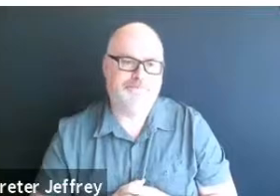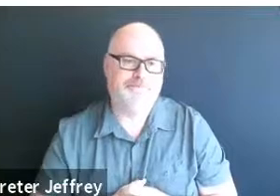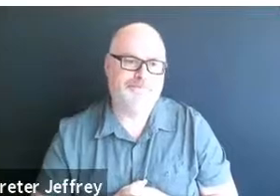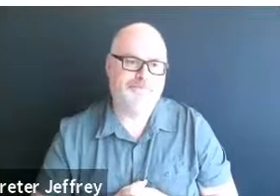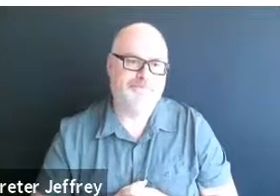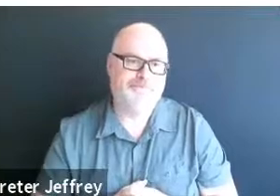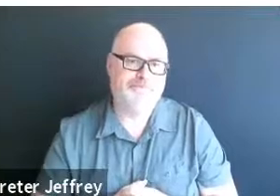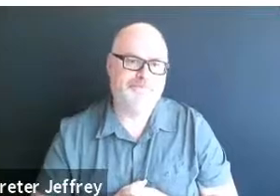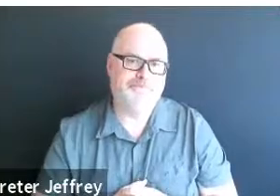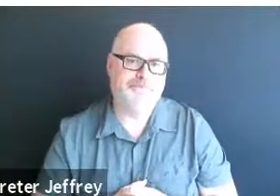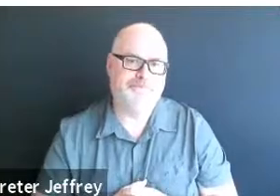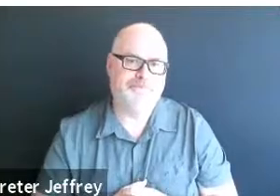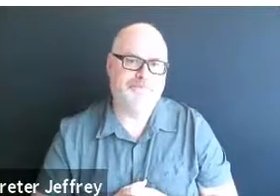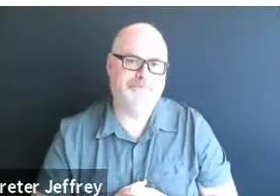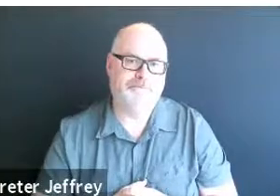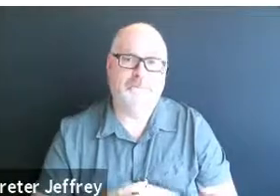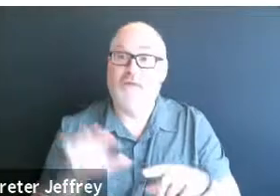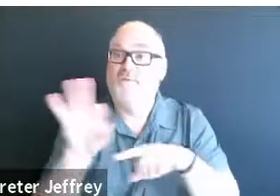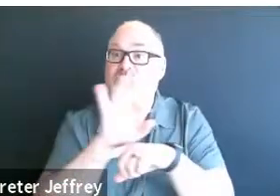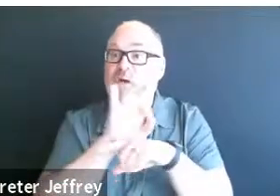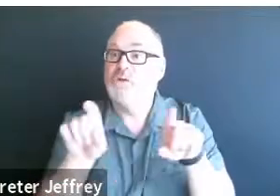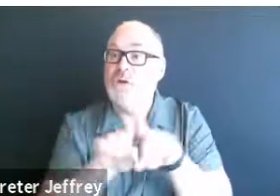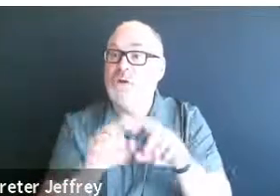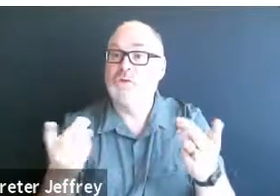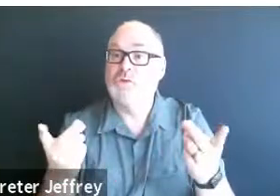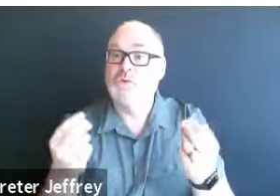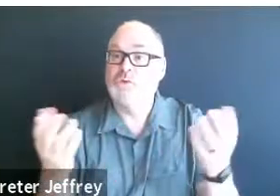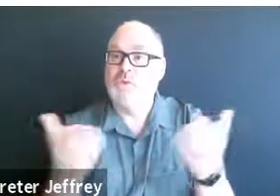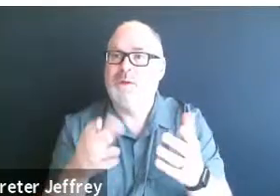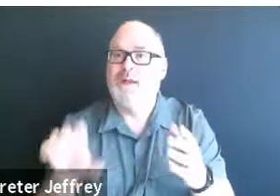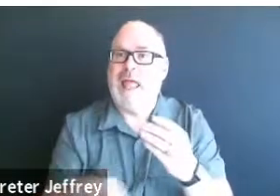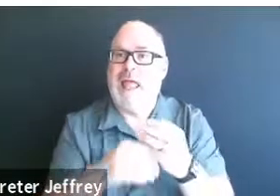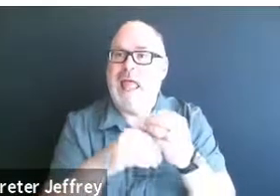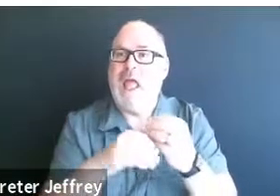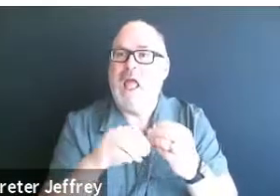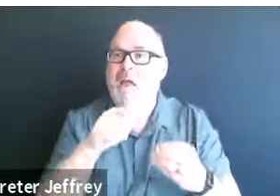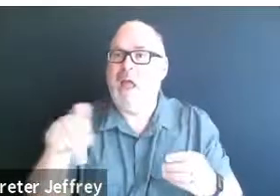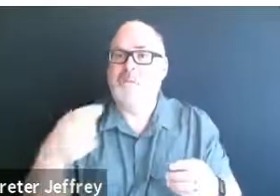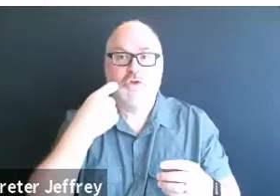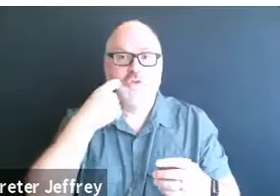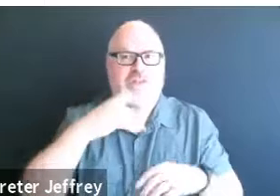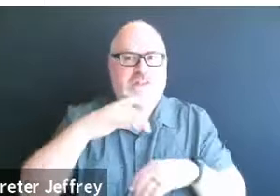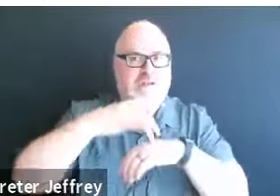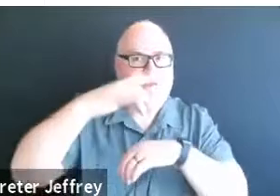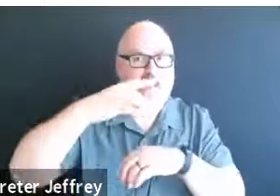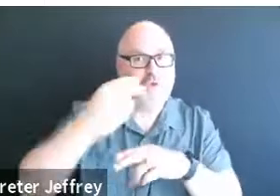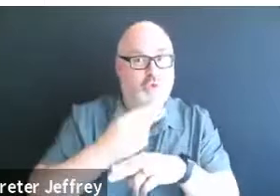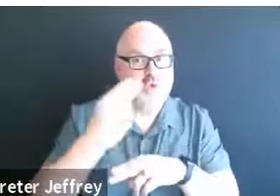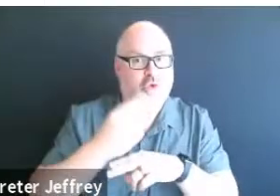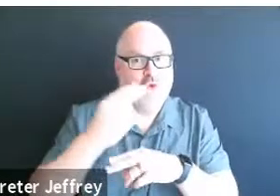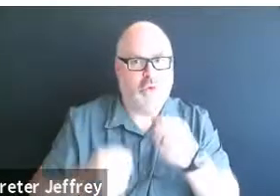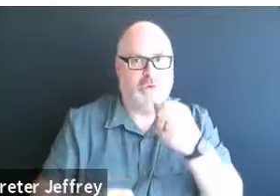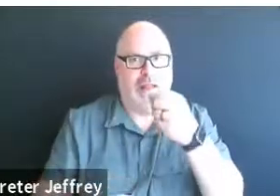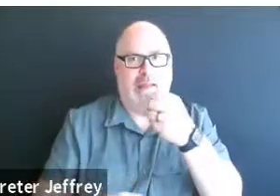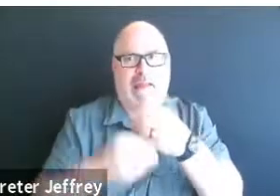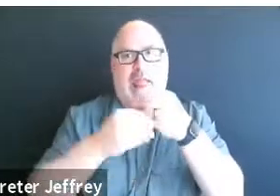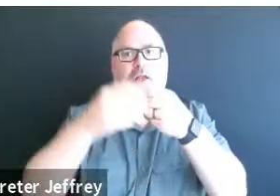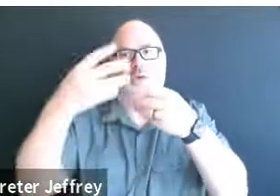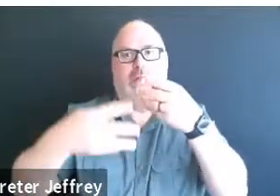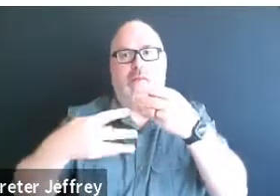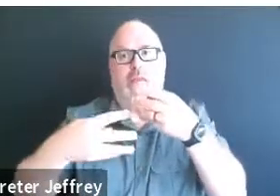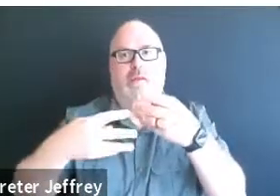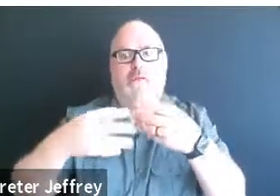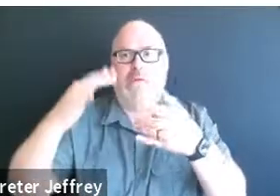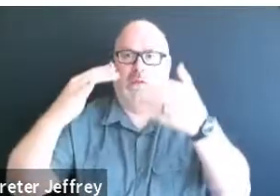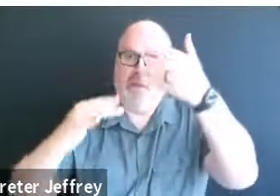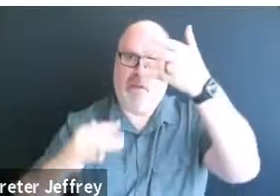Now, what the feature will also do is that any apps that you visited recently or frequently will show up here, so you don't have to scroll all the way